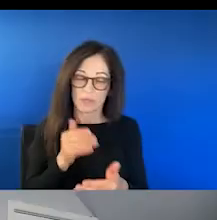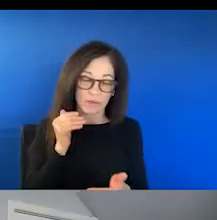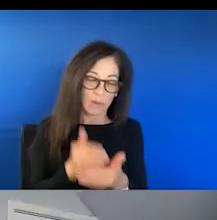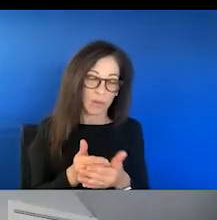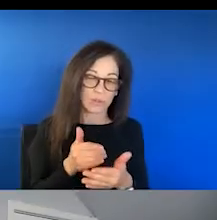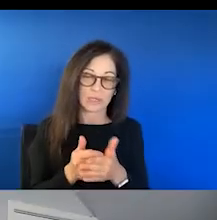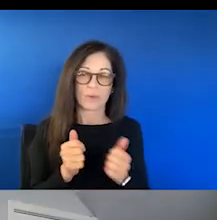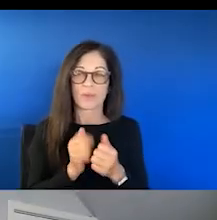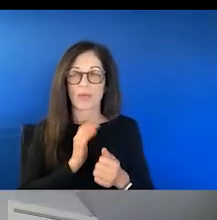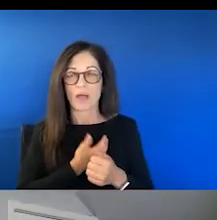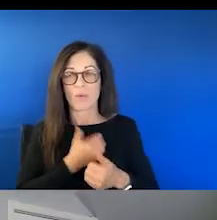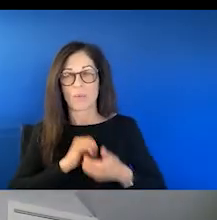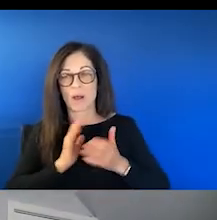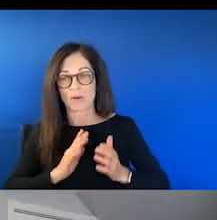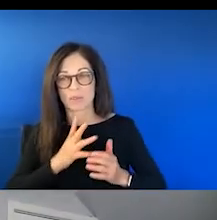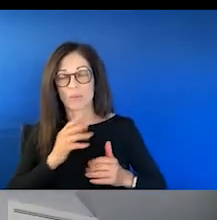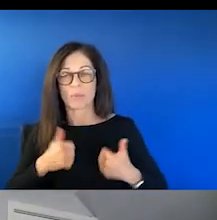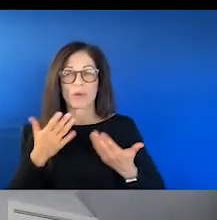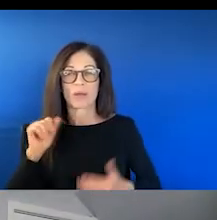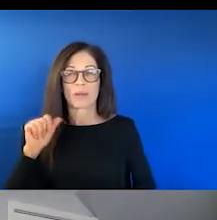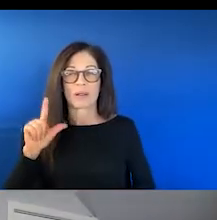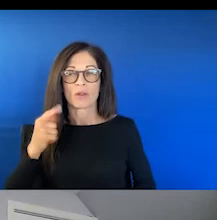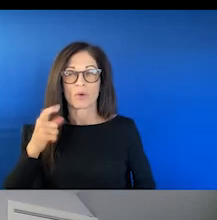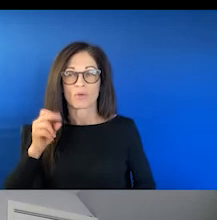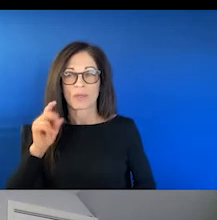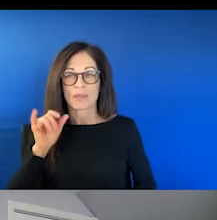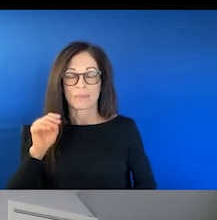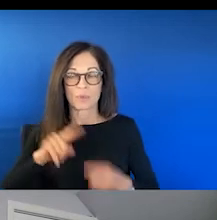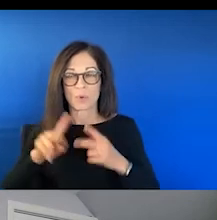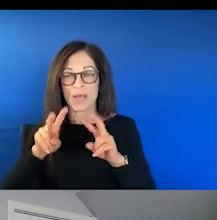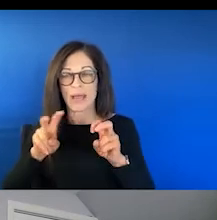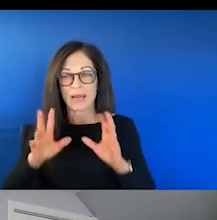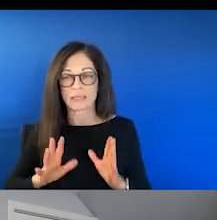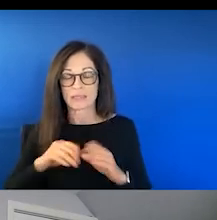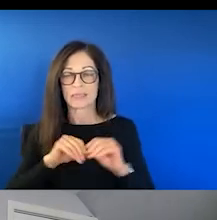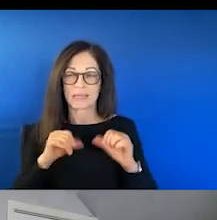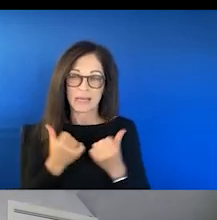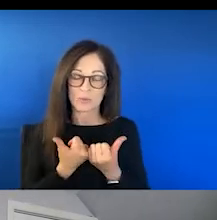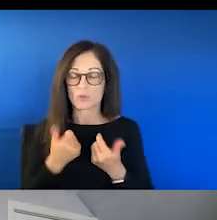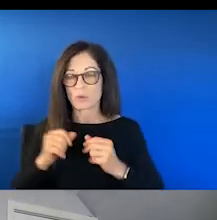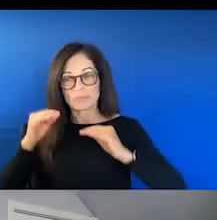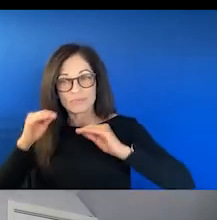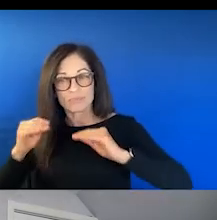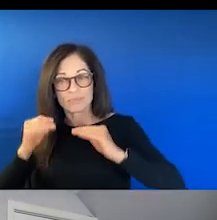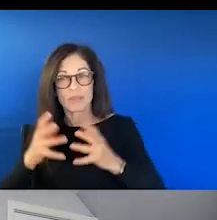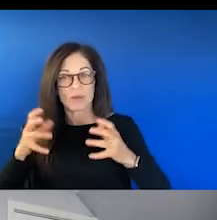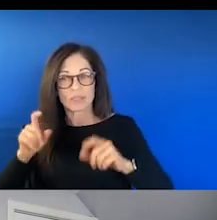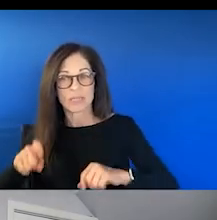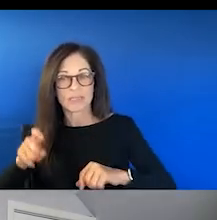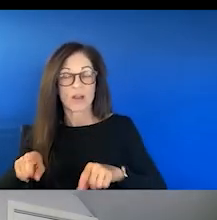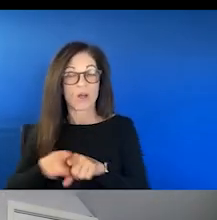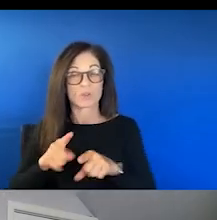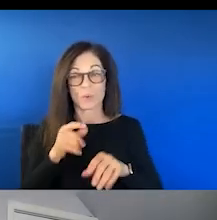with our partners. We provide the algorithm to the analysts at the agencies. We coach them as necessary, and often we'll embed someone